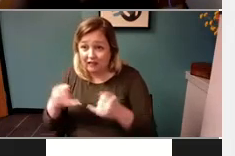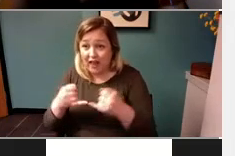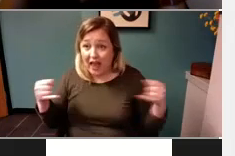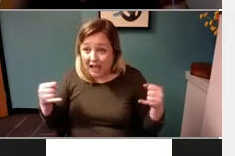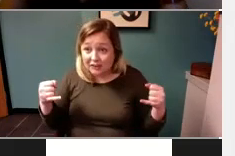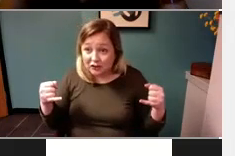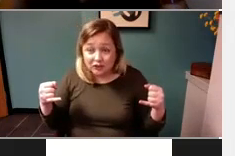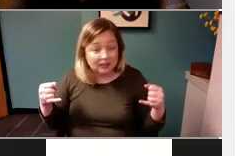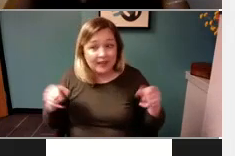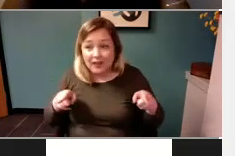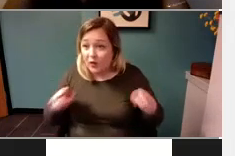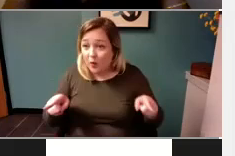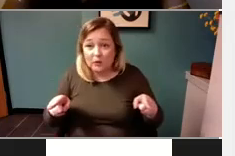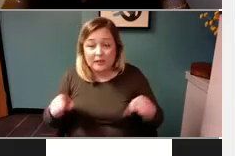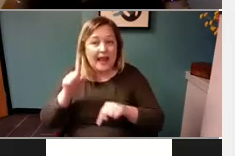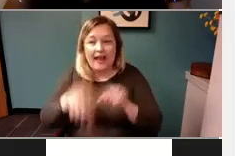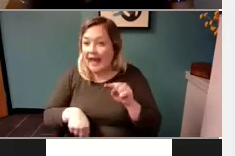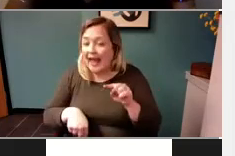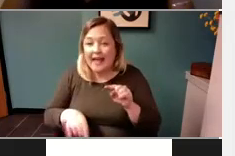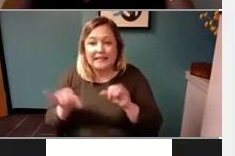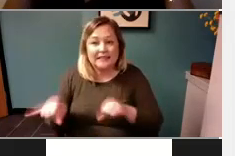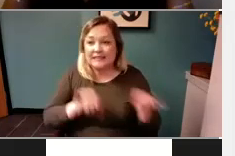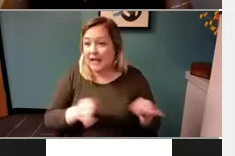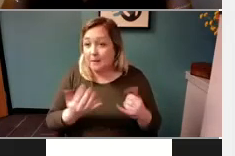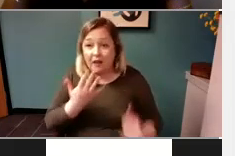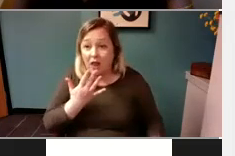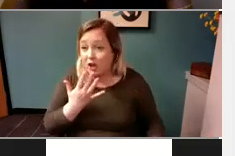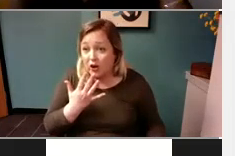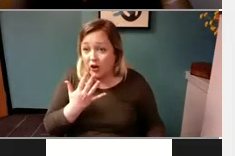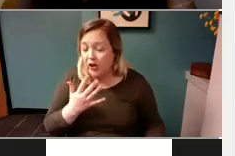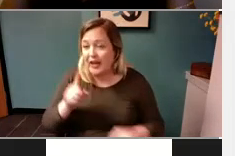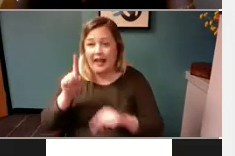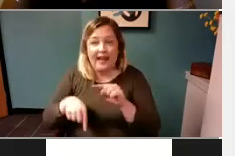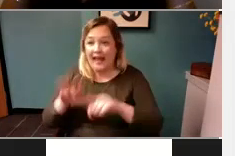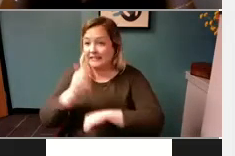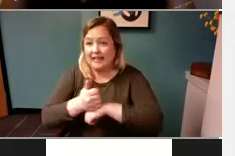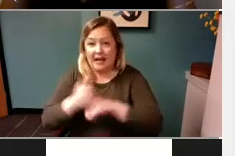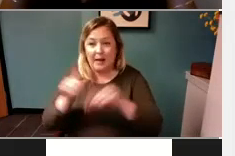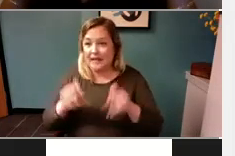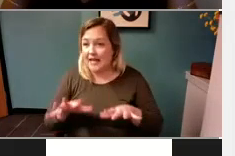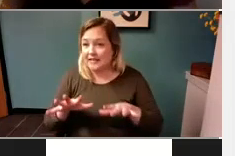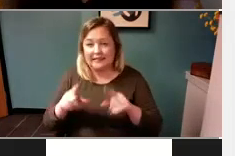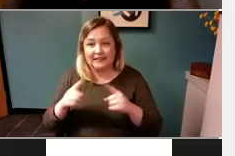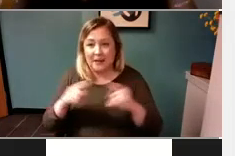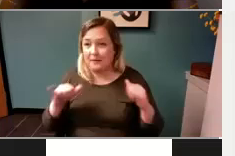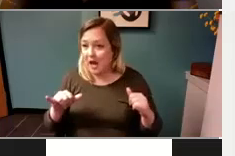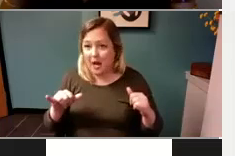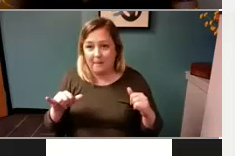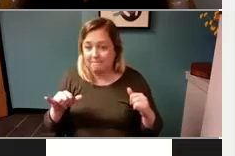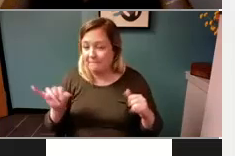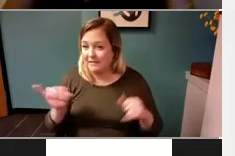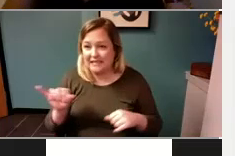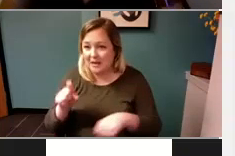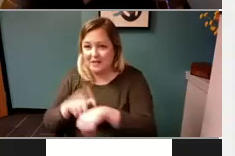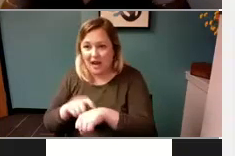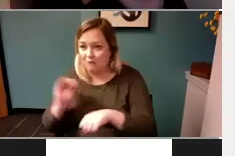cannot color them the same. That was the basic problem for our coloring problem, right? No two neighbors can have the same colors. In this